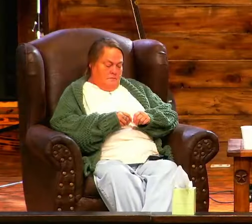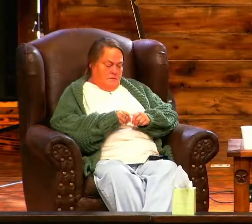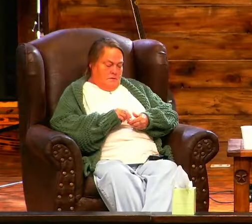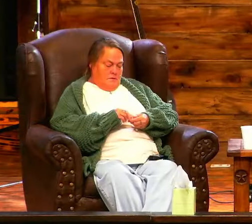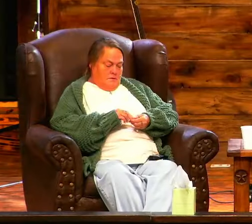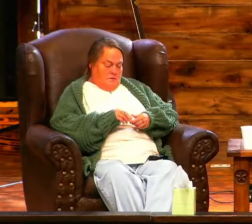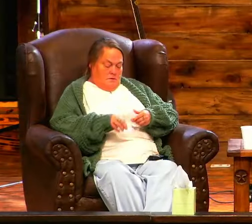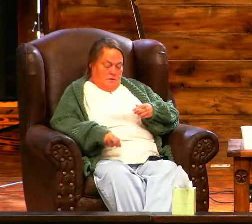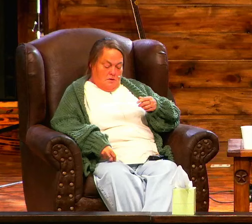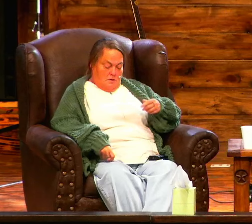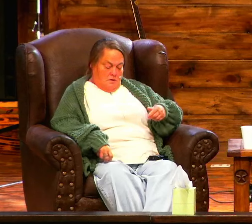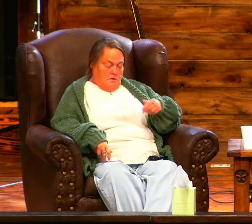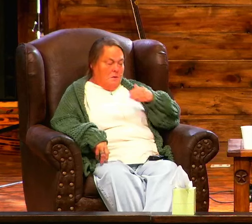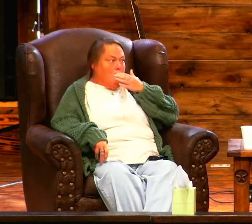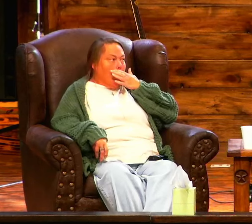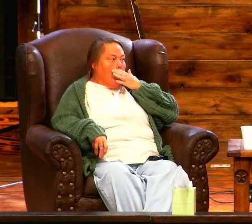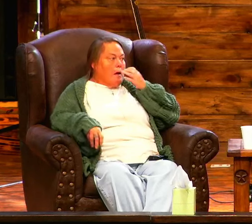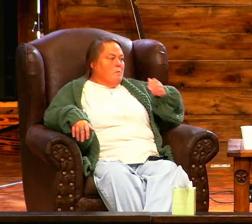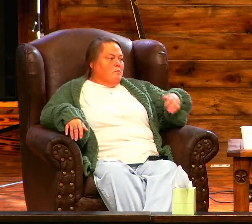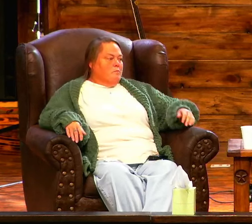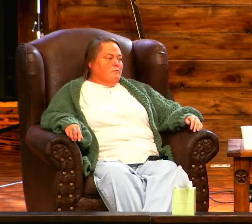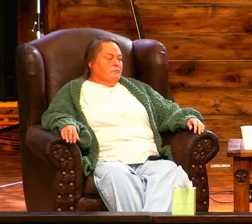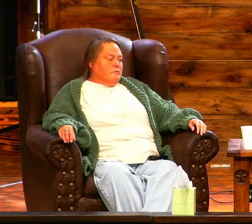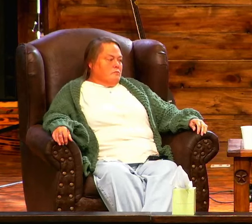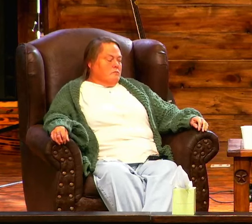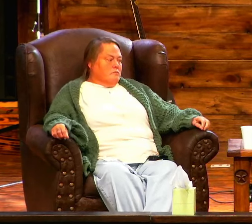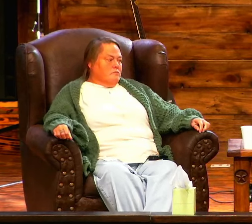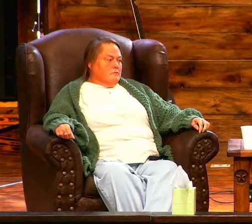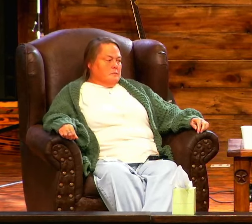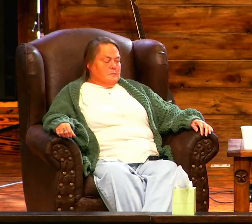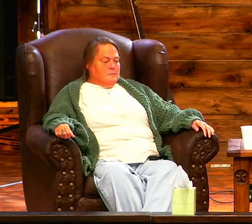with Shelley on the phone and later in person over dinner.